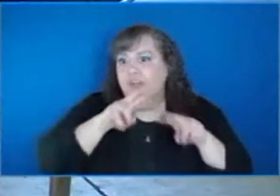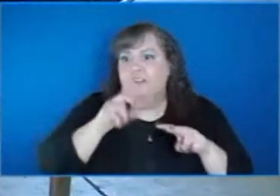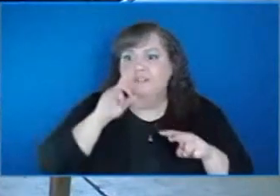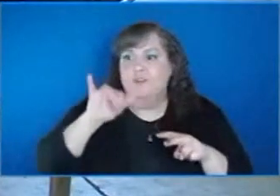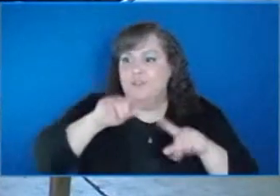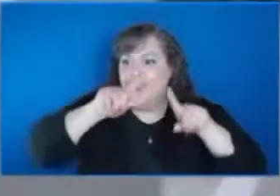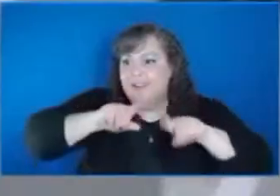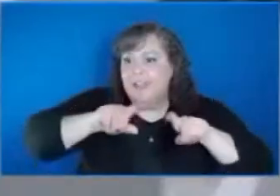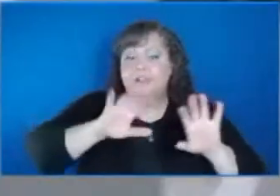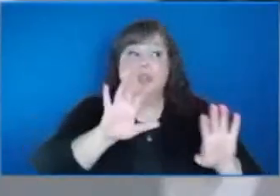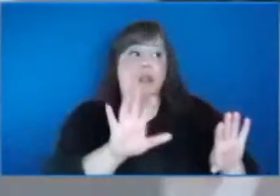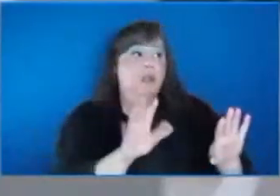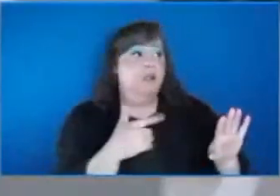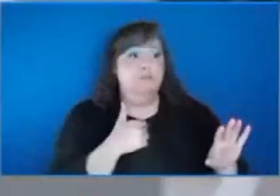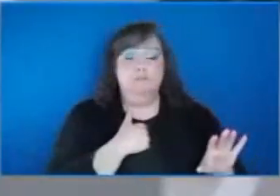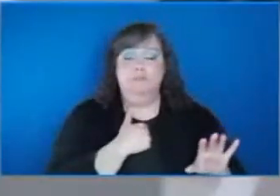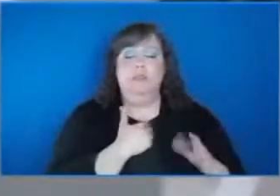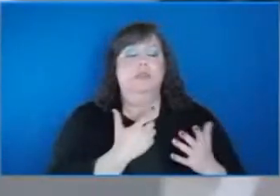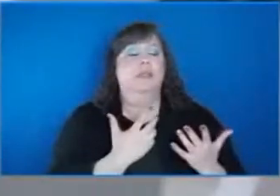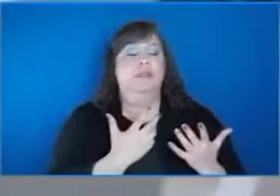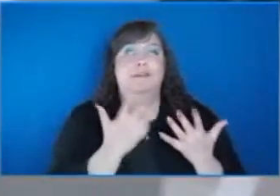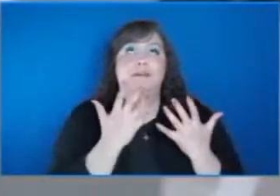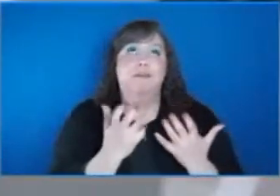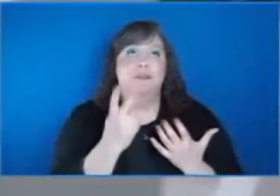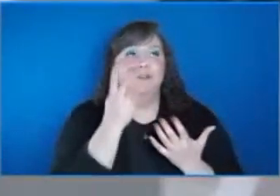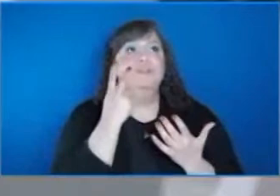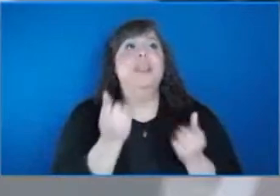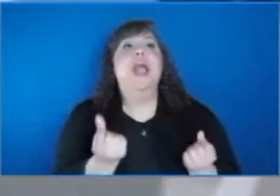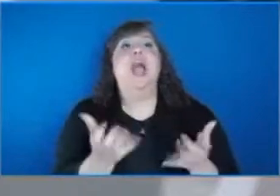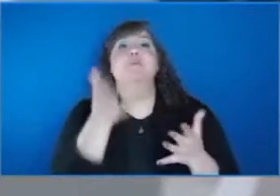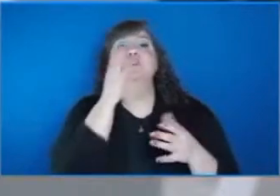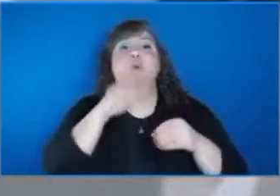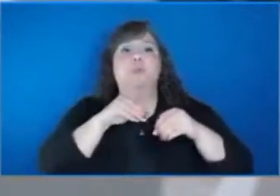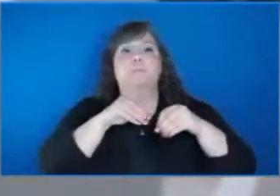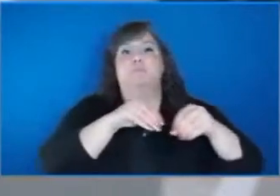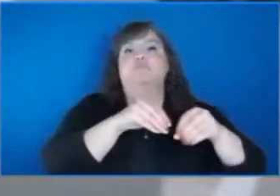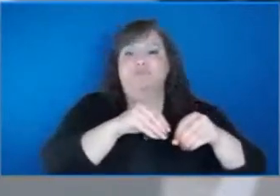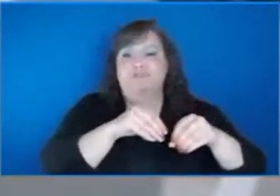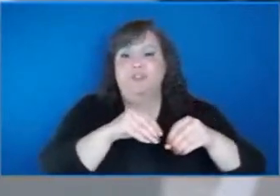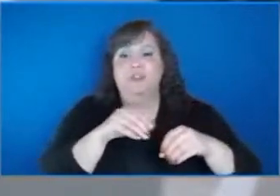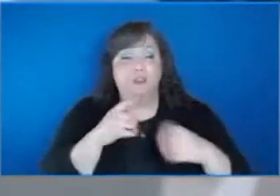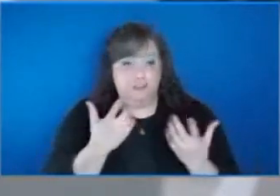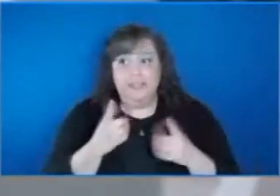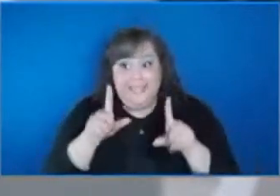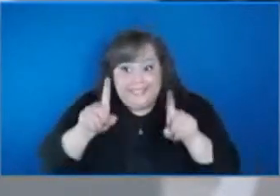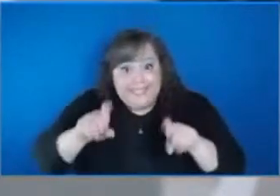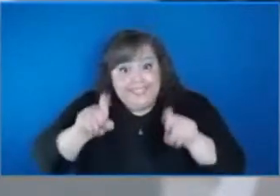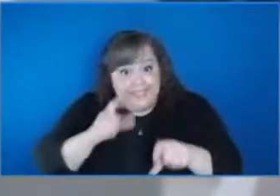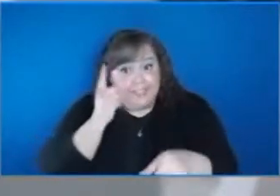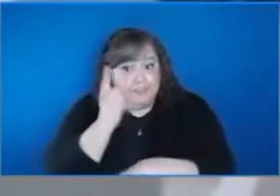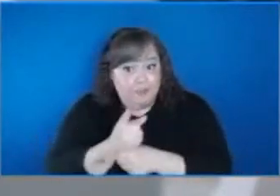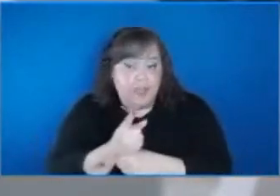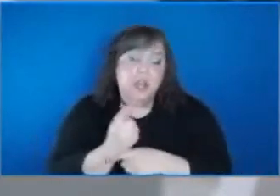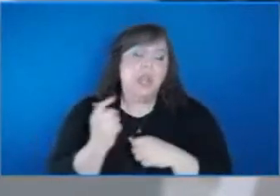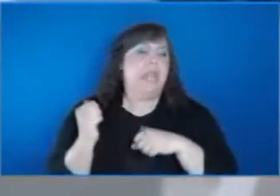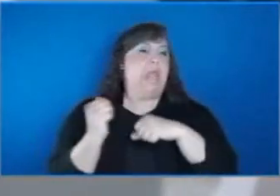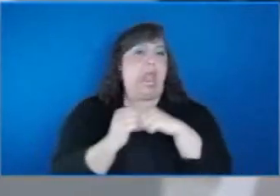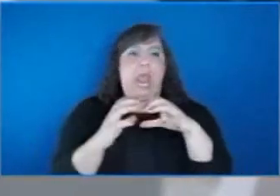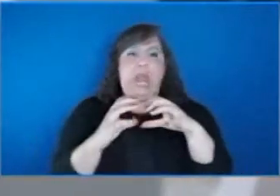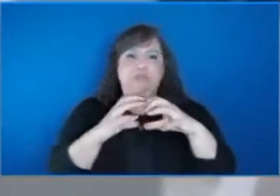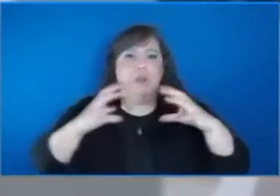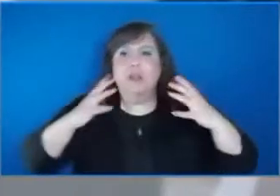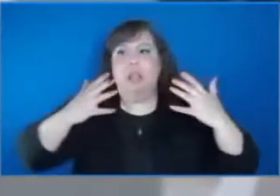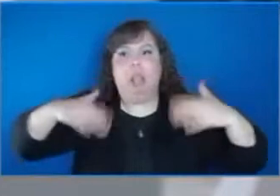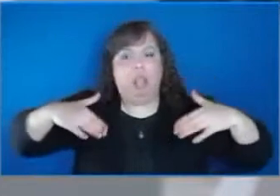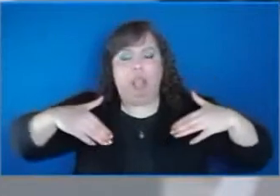looking forward to how much we actually deflect this asteroid, right? I mean, this is a test, and these asteroids aren't a threat to the Earth like we were talking about, but we want to do